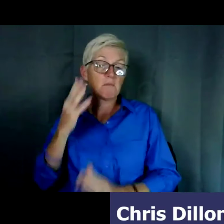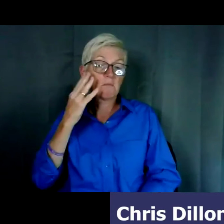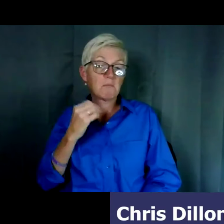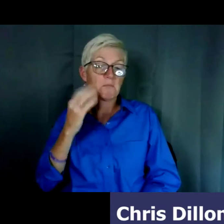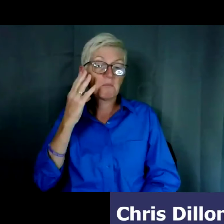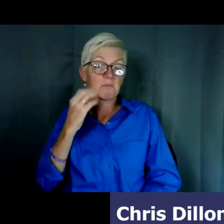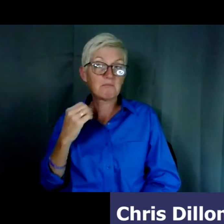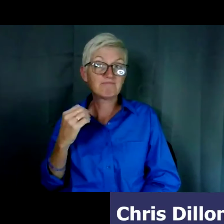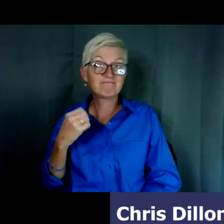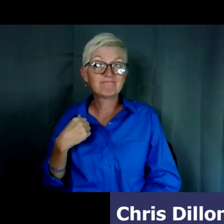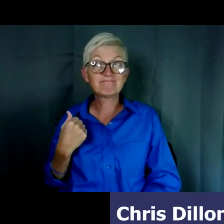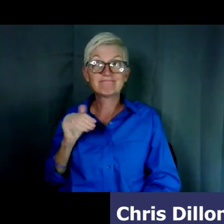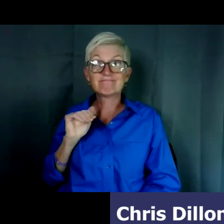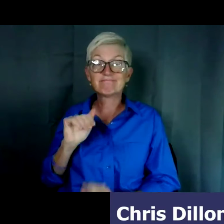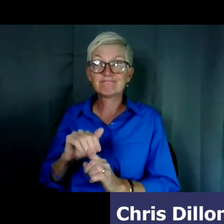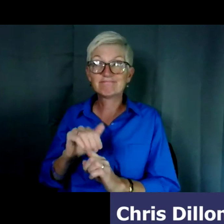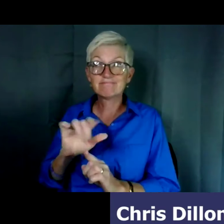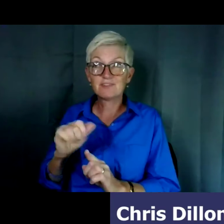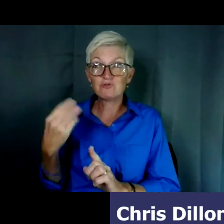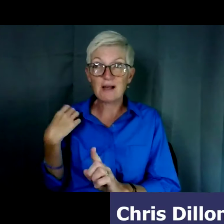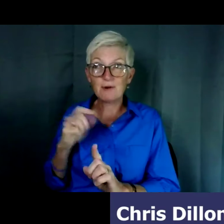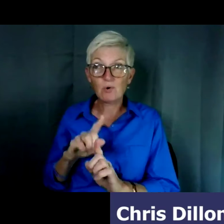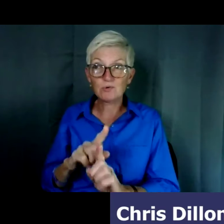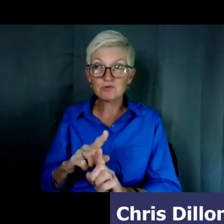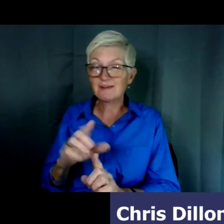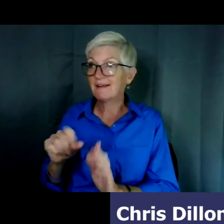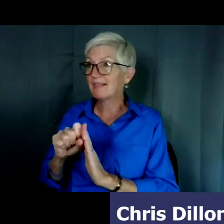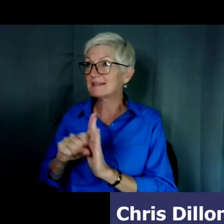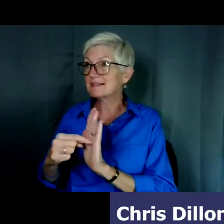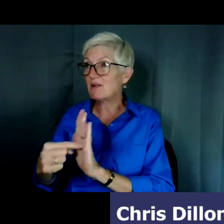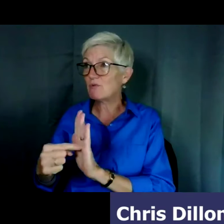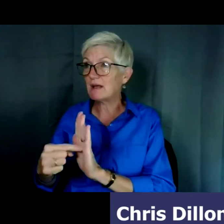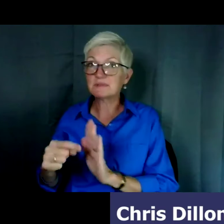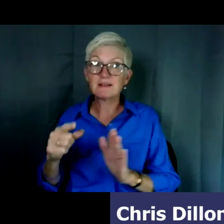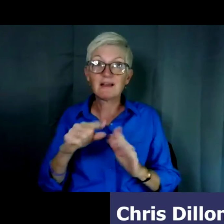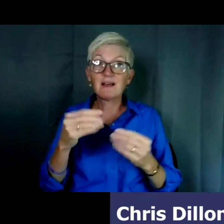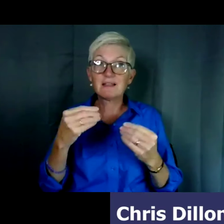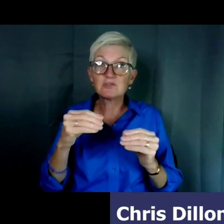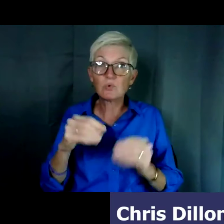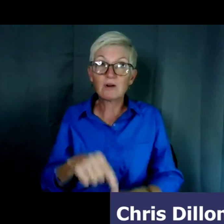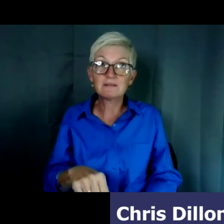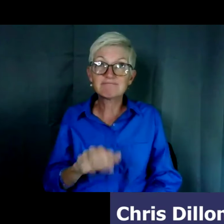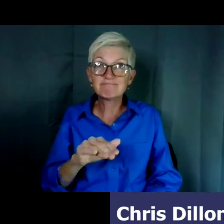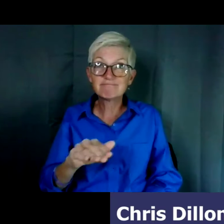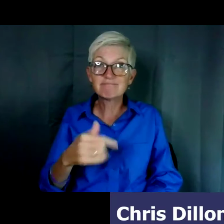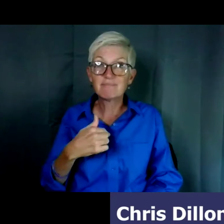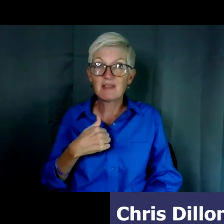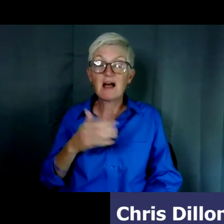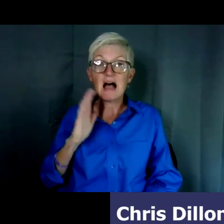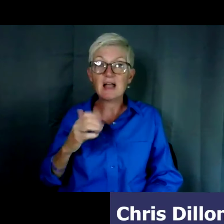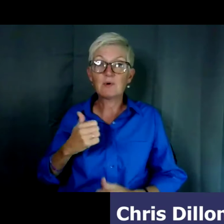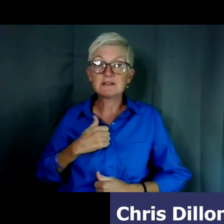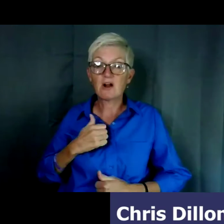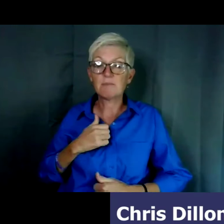comes back to remind these job coaches. It'll come back to remind the state reps, come back to remind the stores. I was an Army drill sergeant